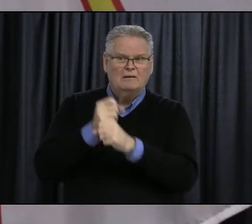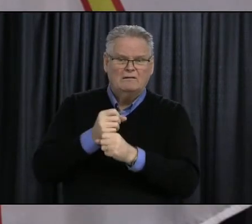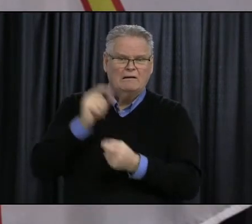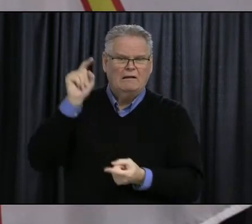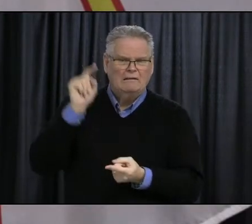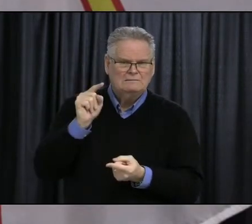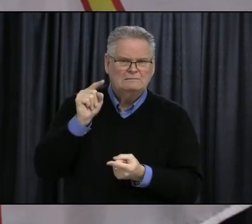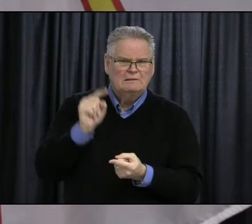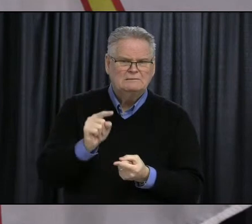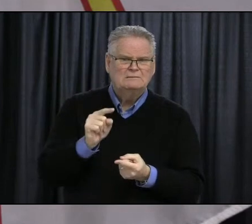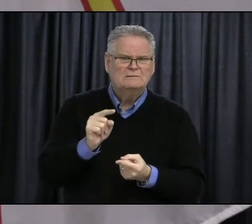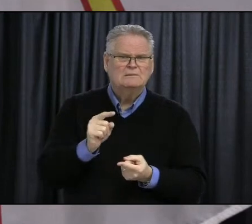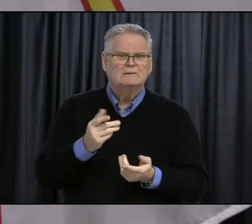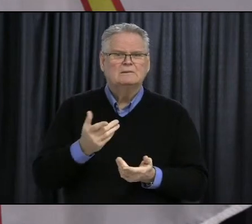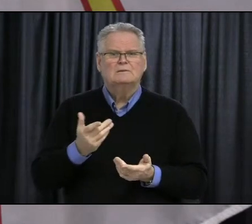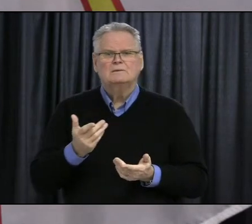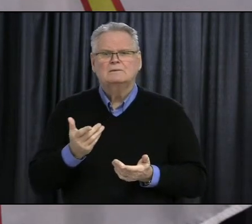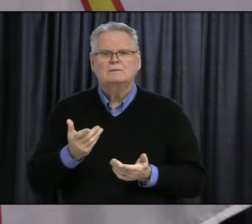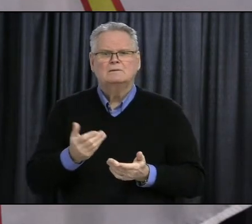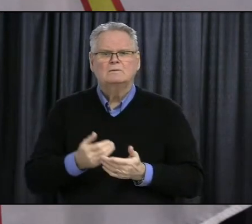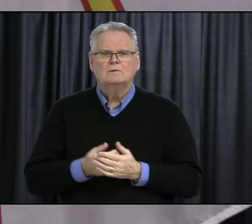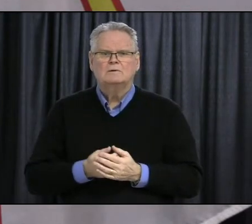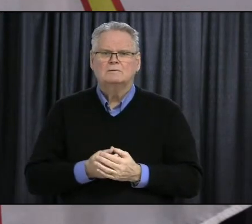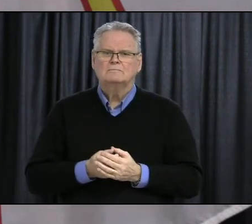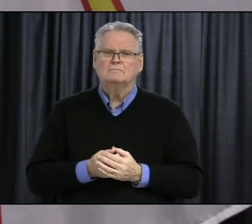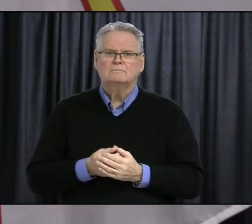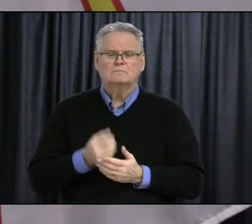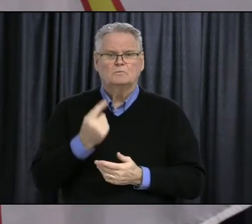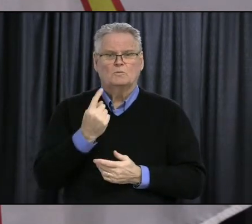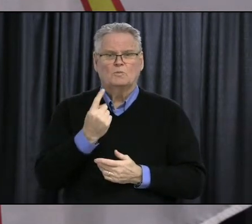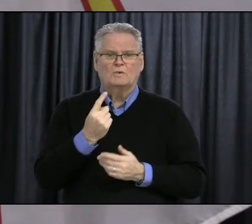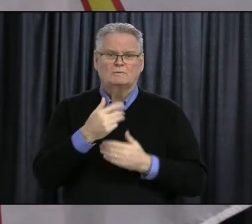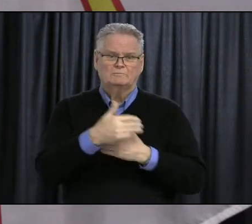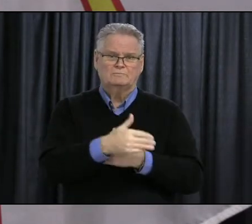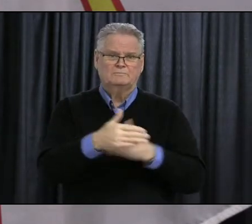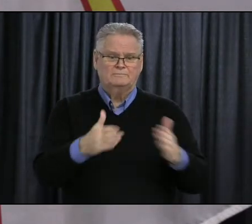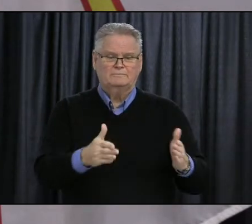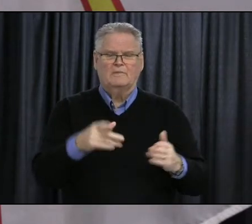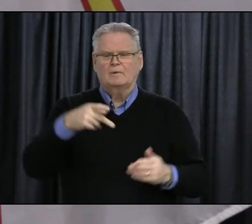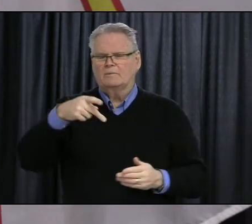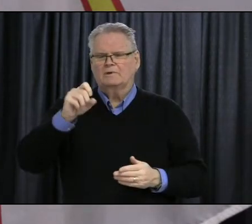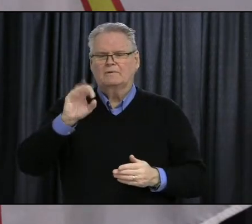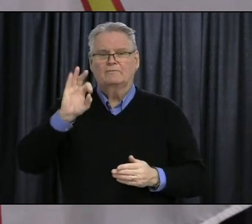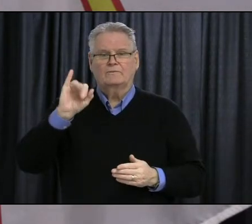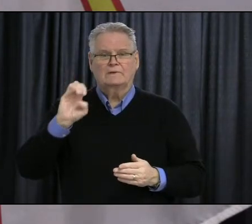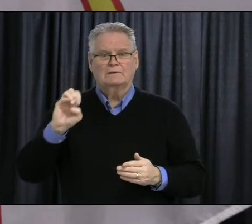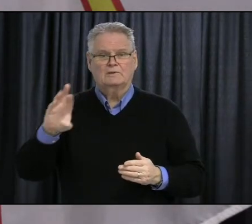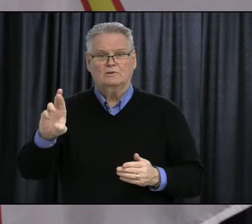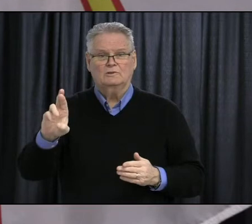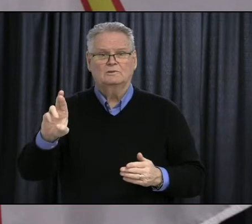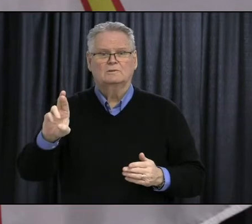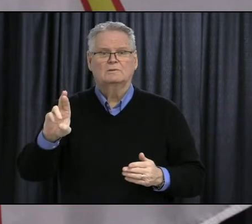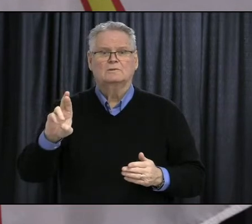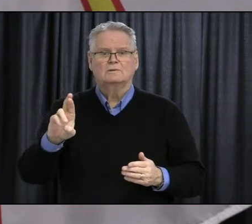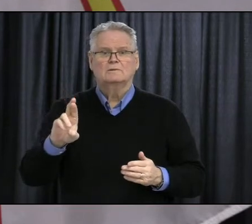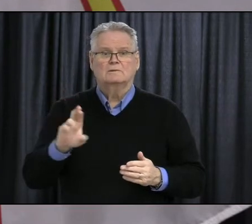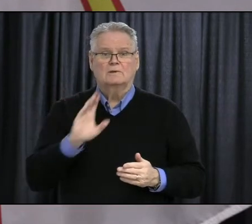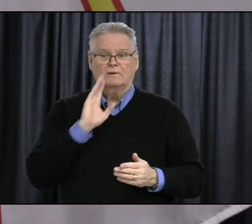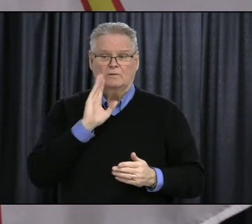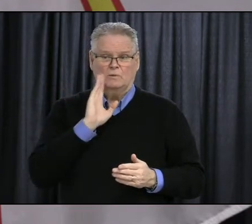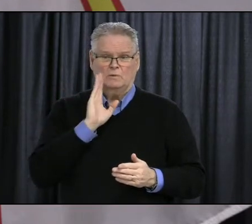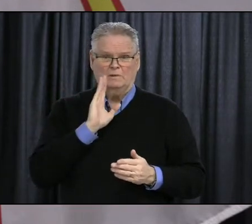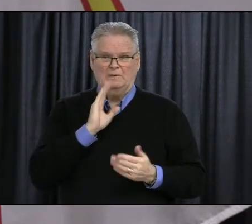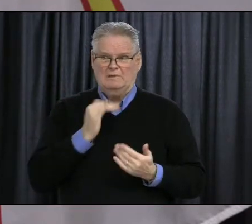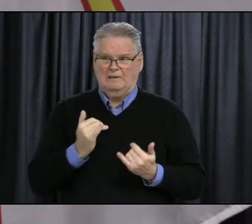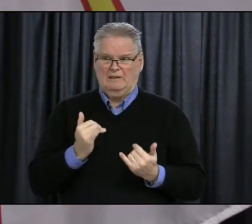So I think it's one tray of Pfizer that will be coming in this week. And I'm not, I certainly wouldn't want to misspeak,